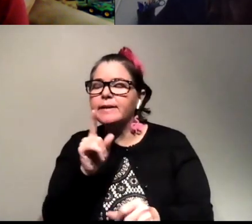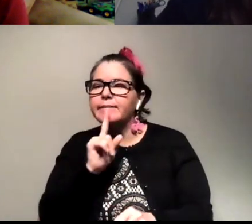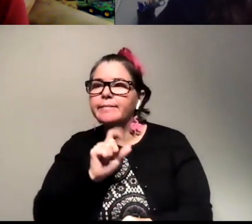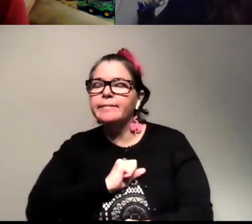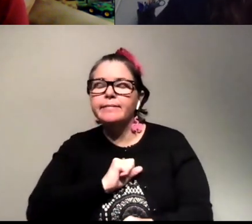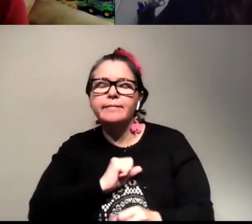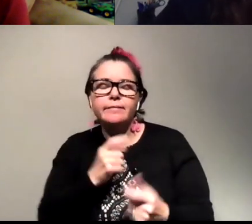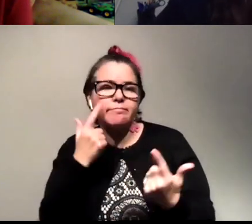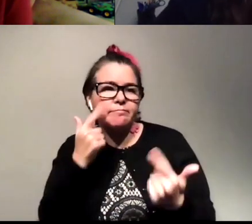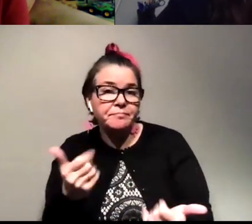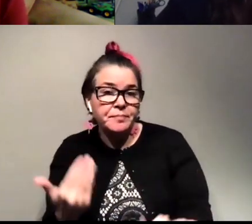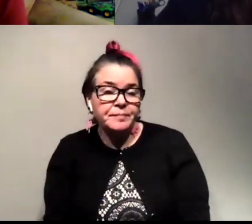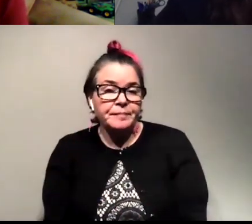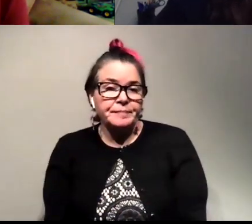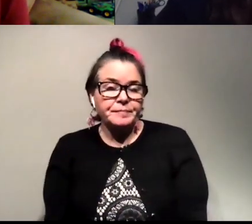like, what would that be?